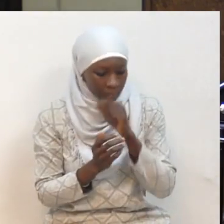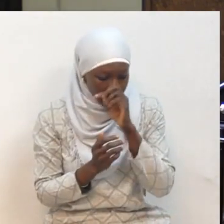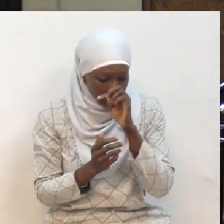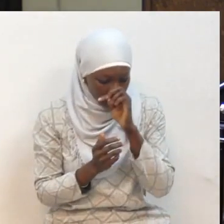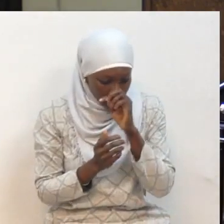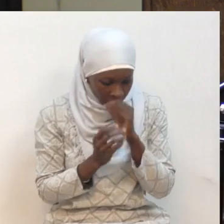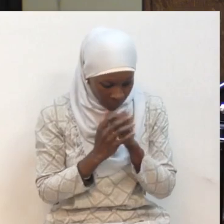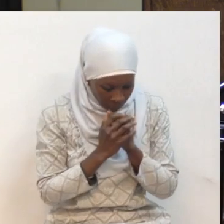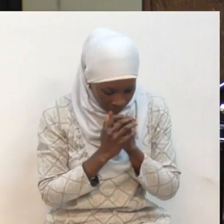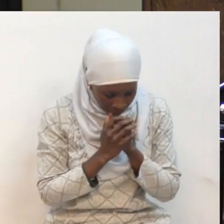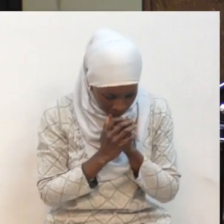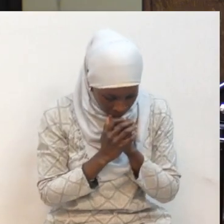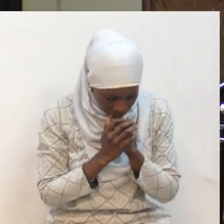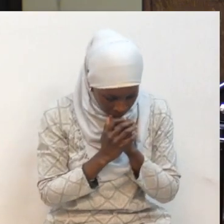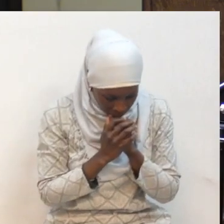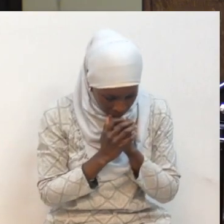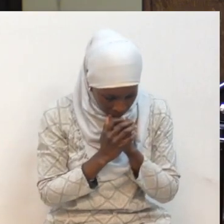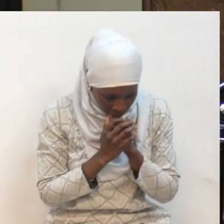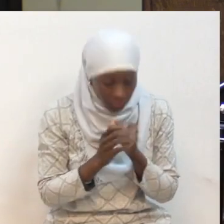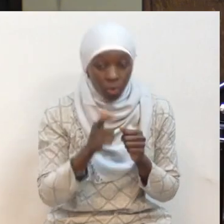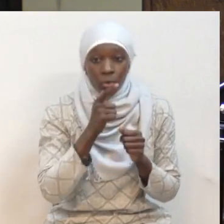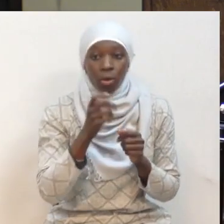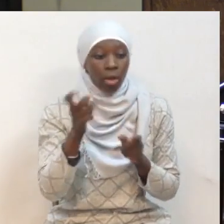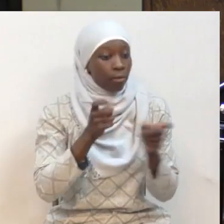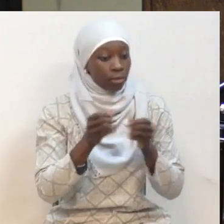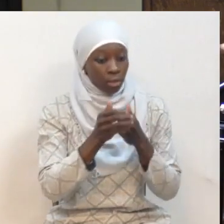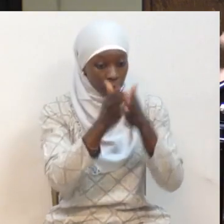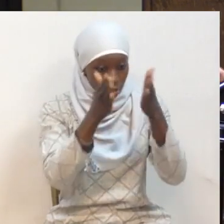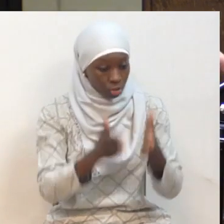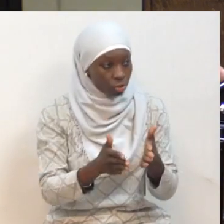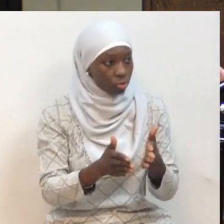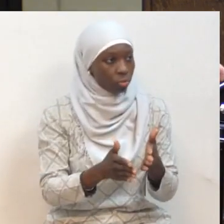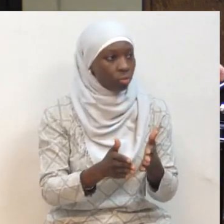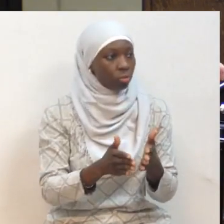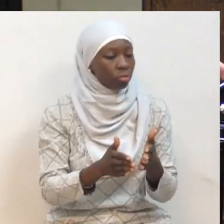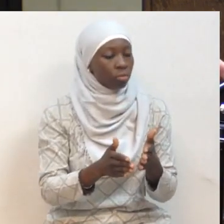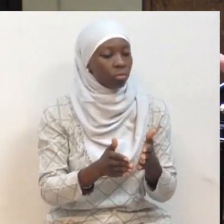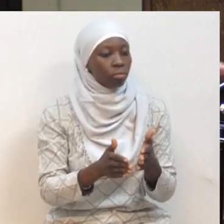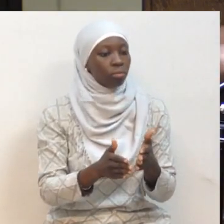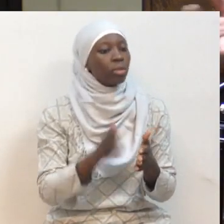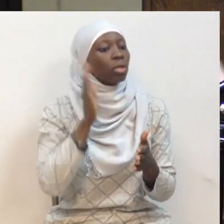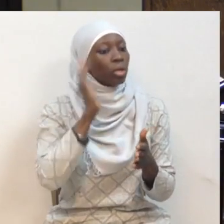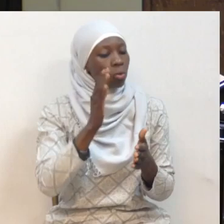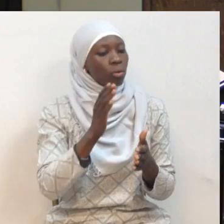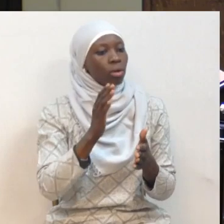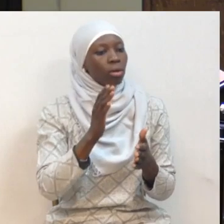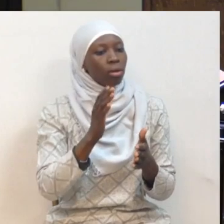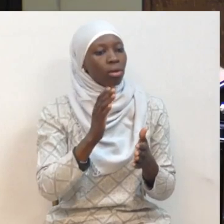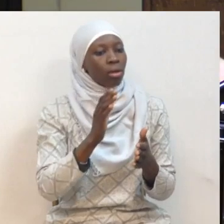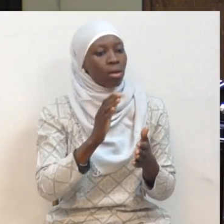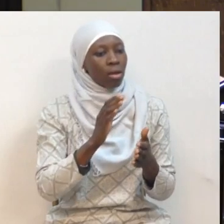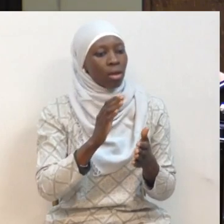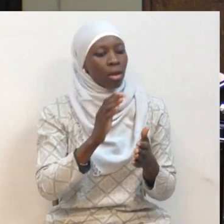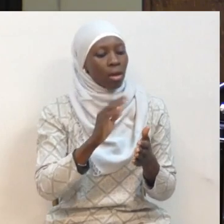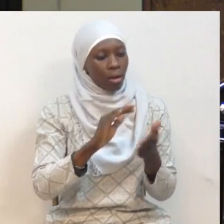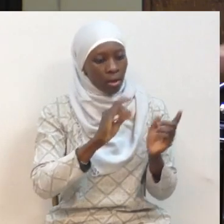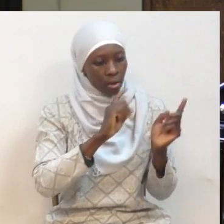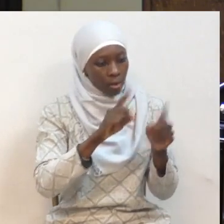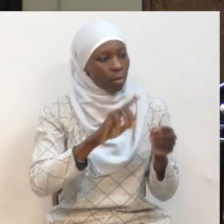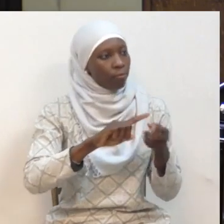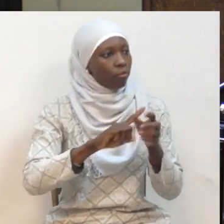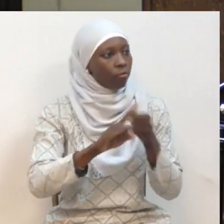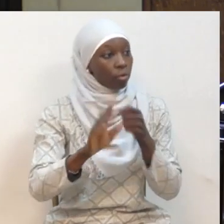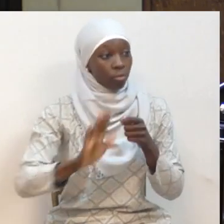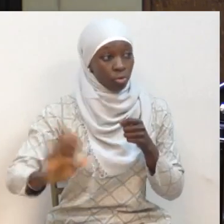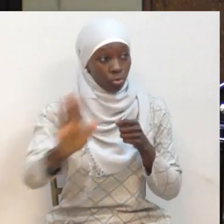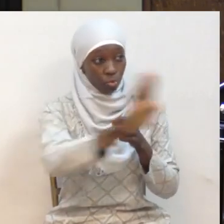Whoever governs you is gonna come from within your society, and however your society operates,